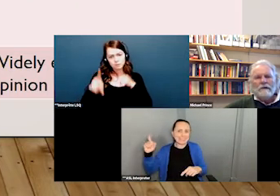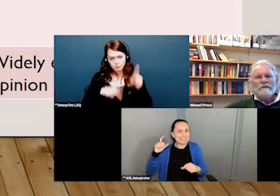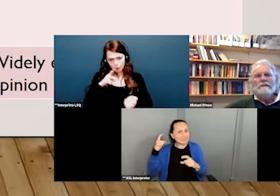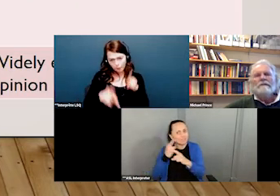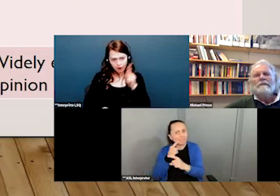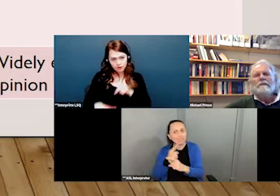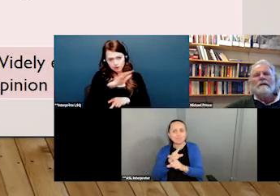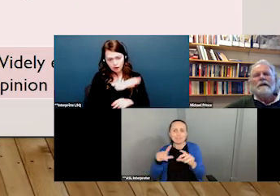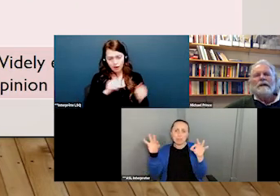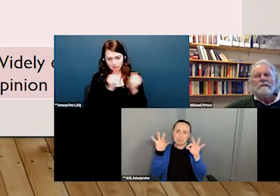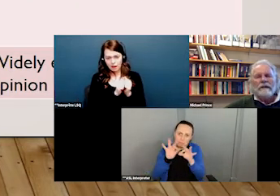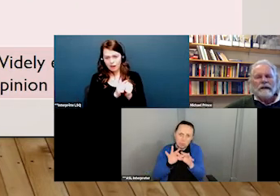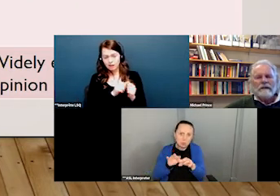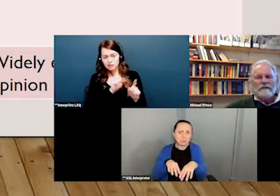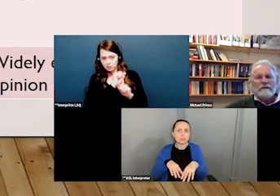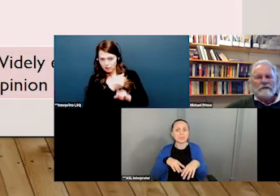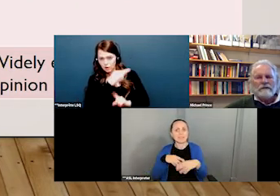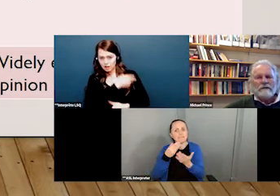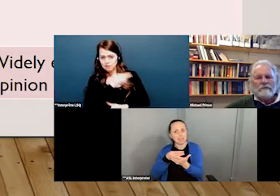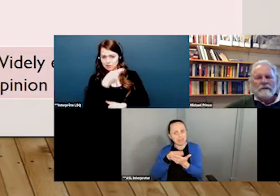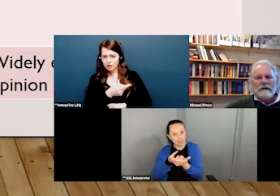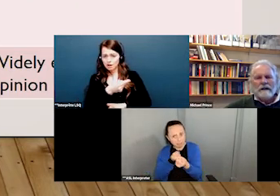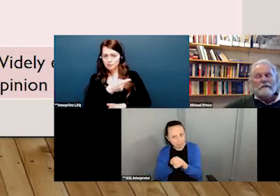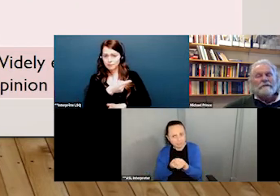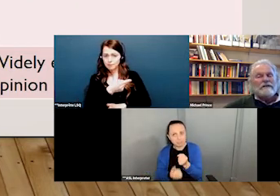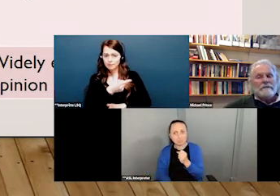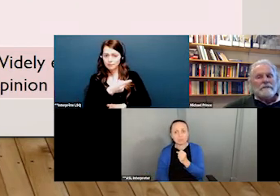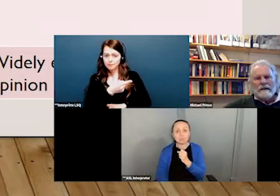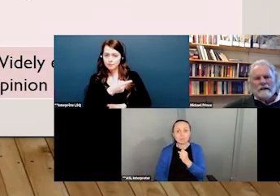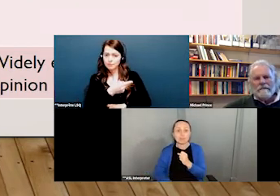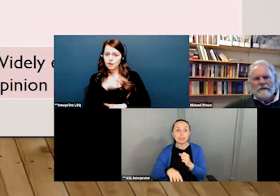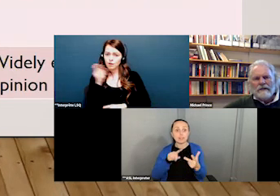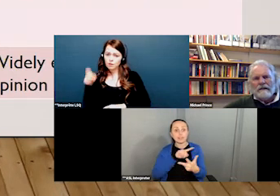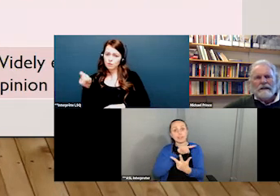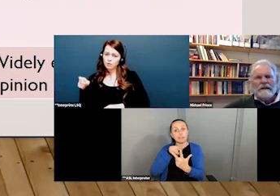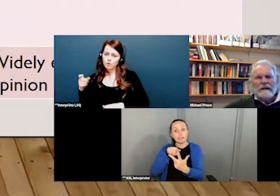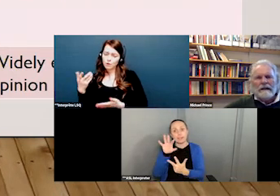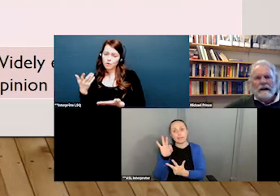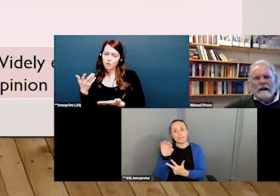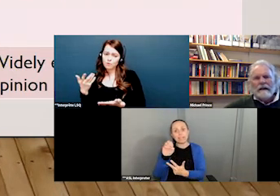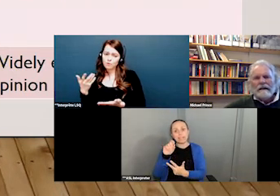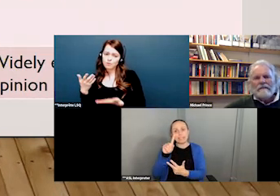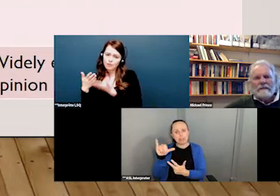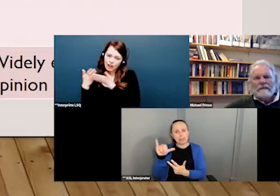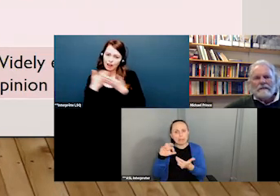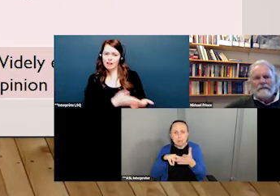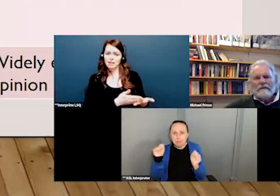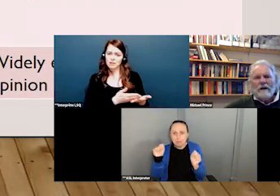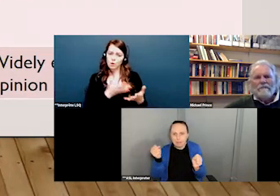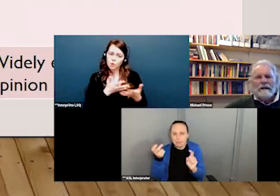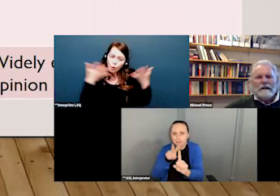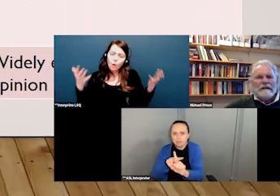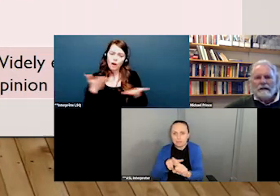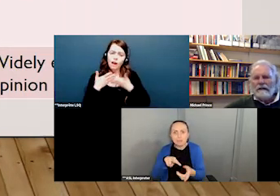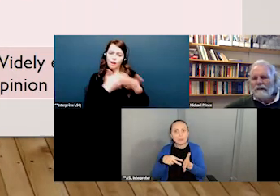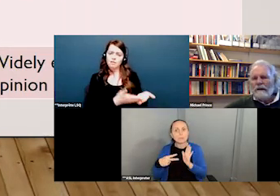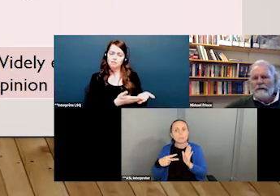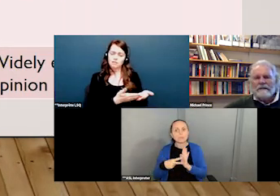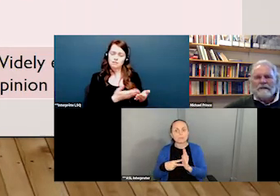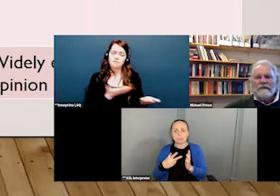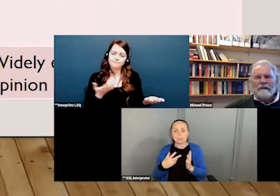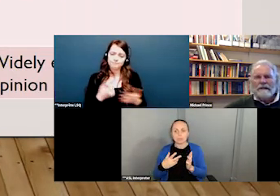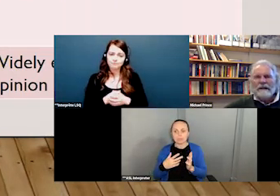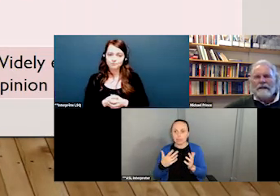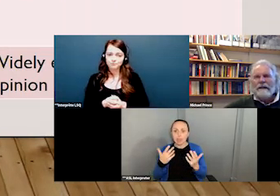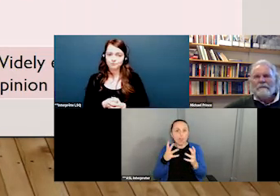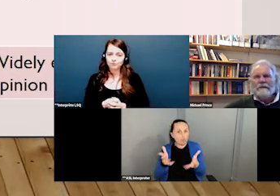adequate, important financial assistance. The feasibility of this idea is that there's already a great